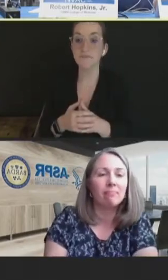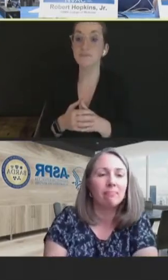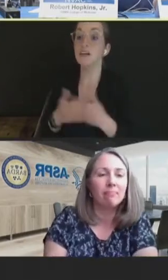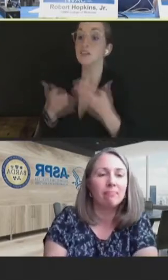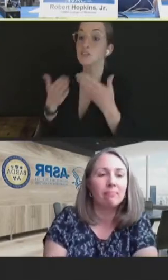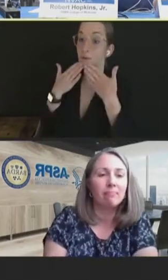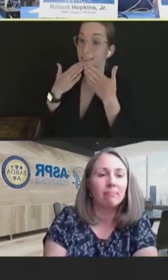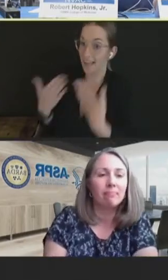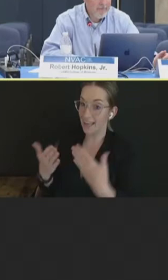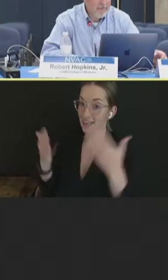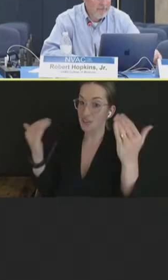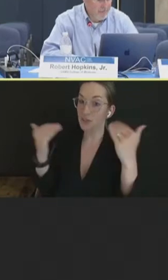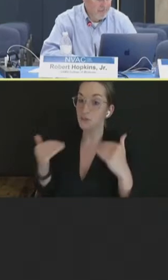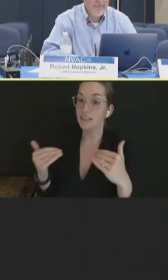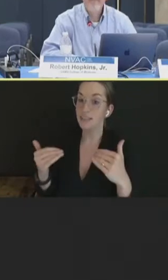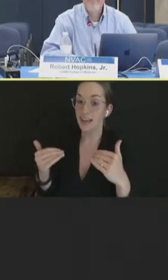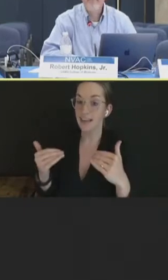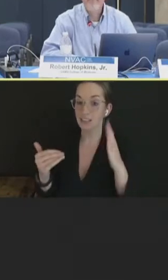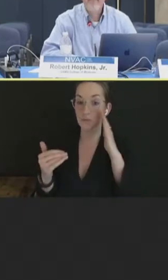CDC.